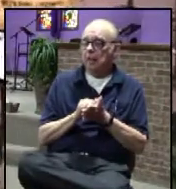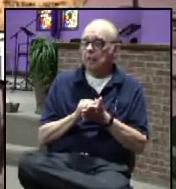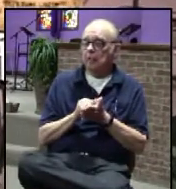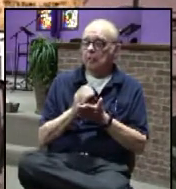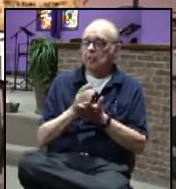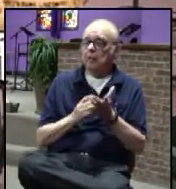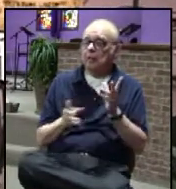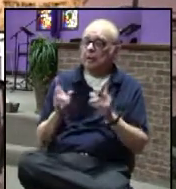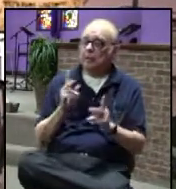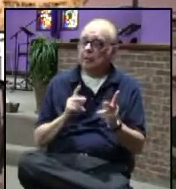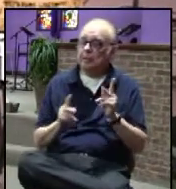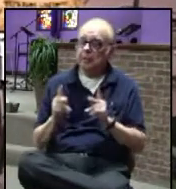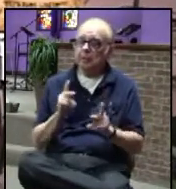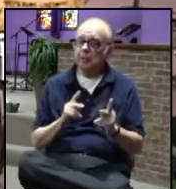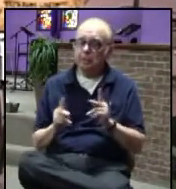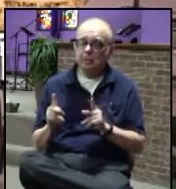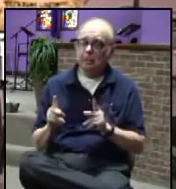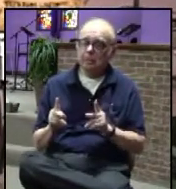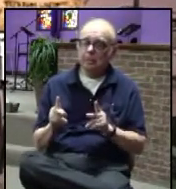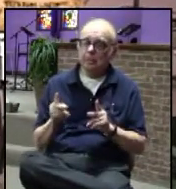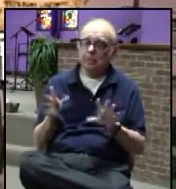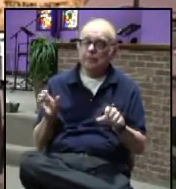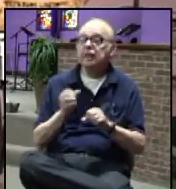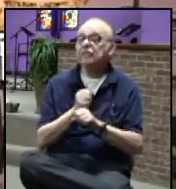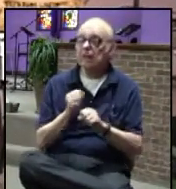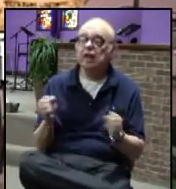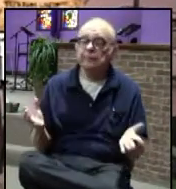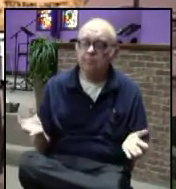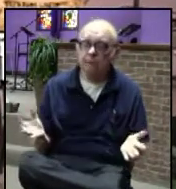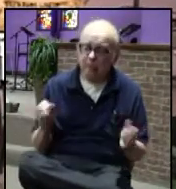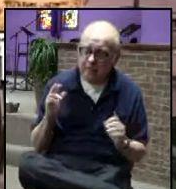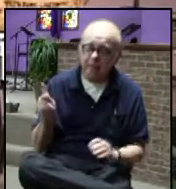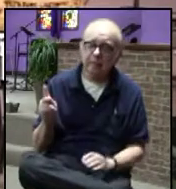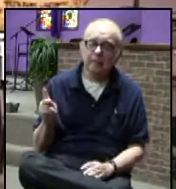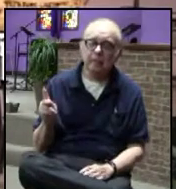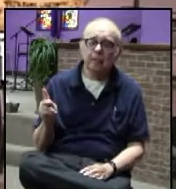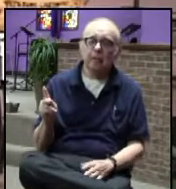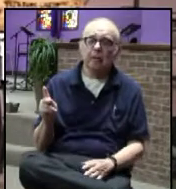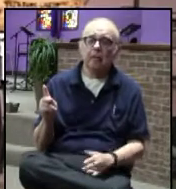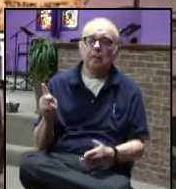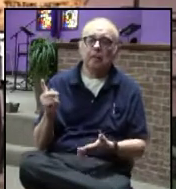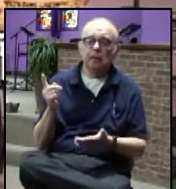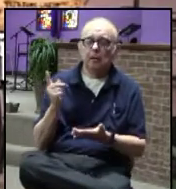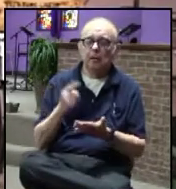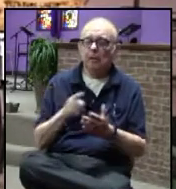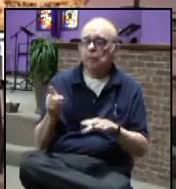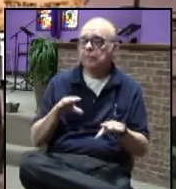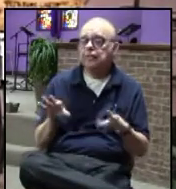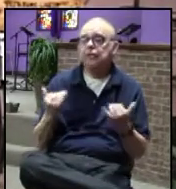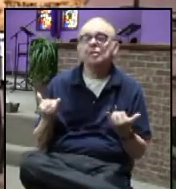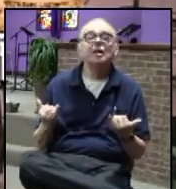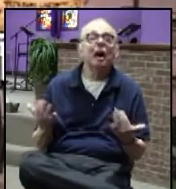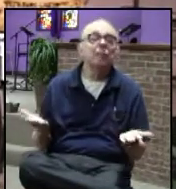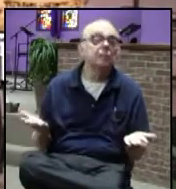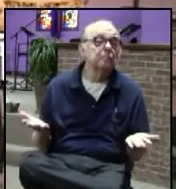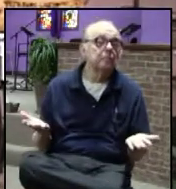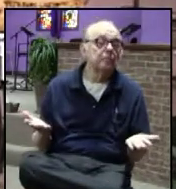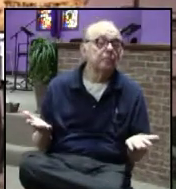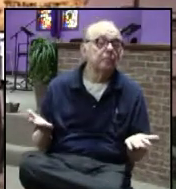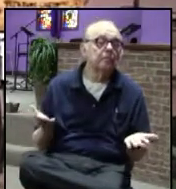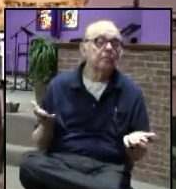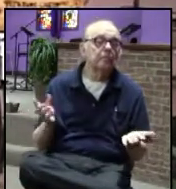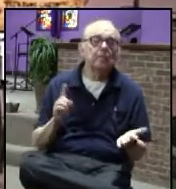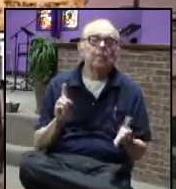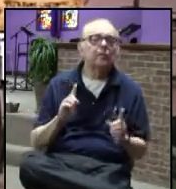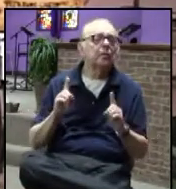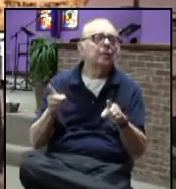some people are already saying, okay, so what's he doing today? Where's